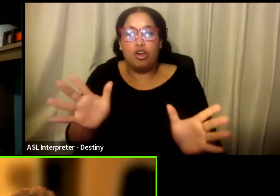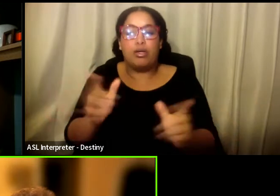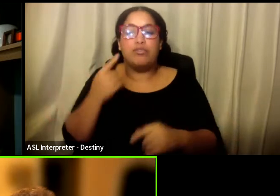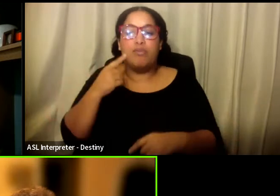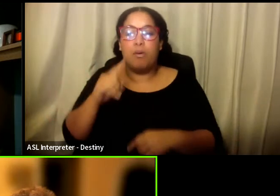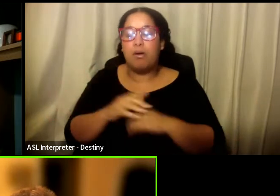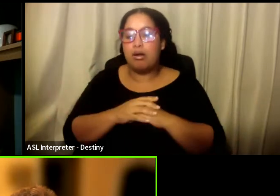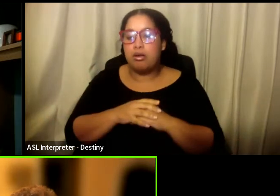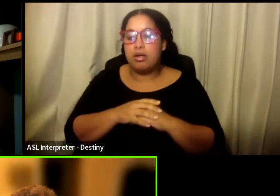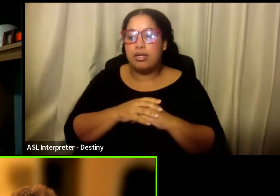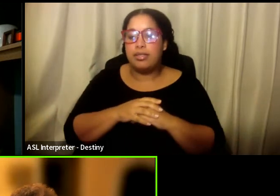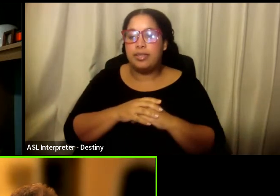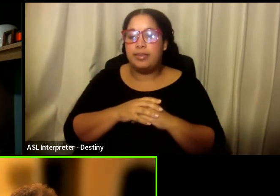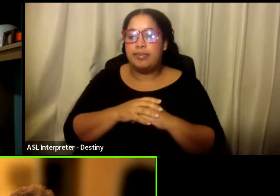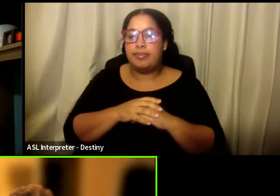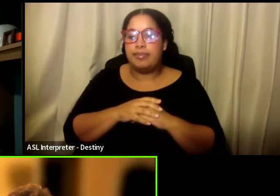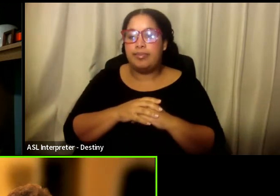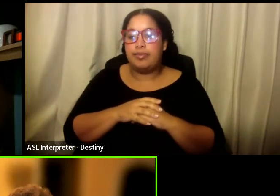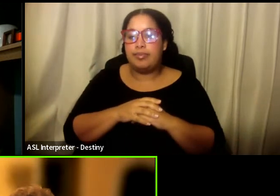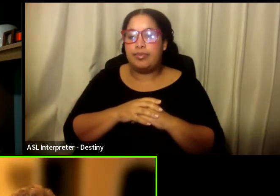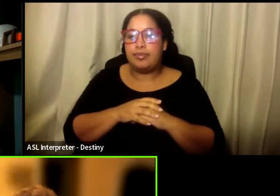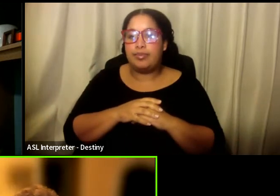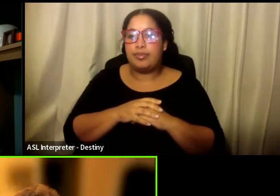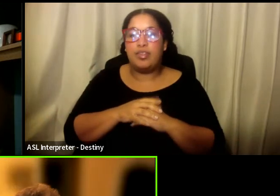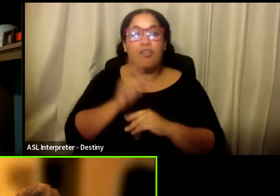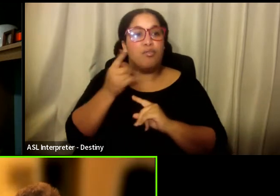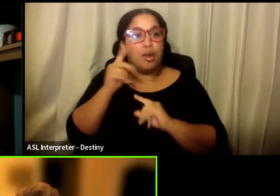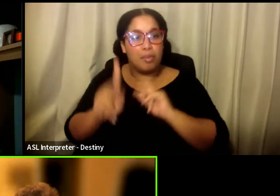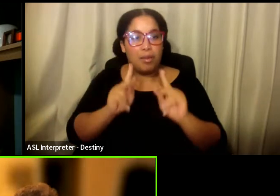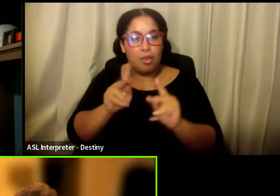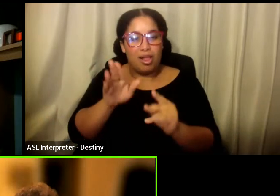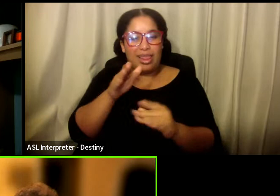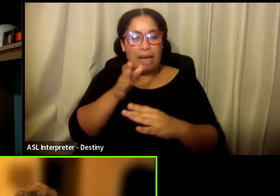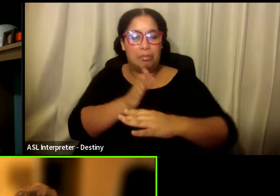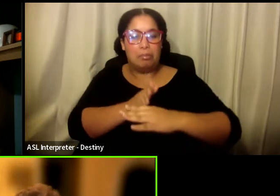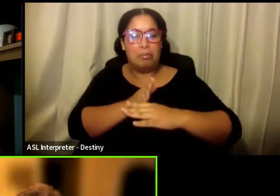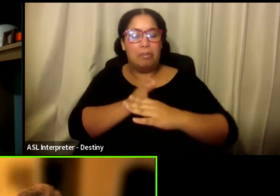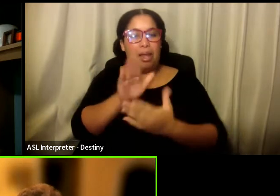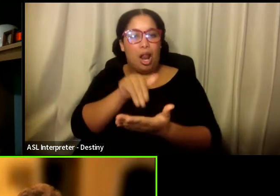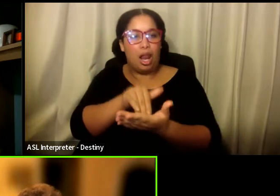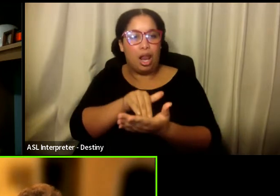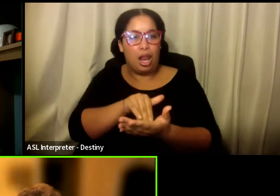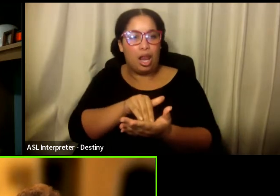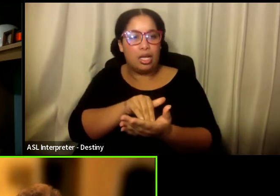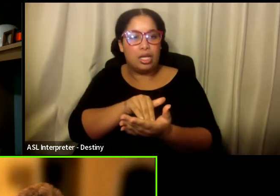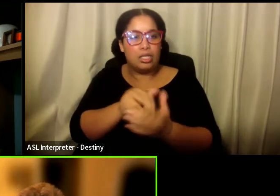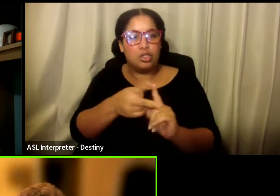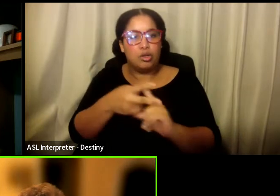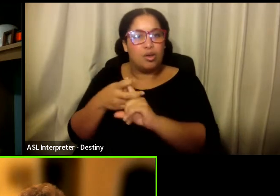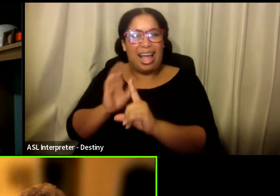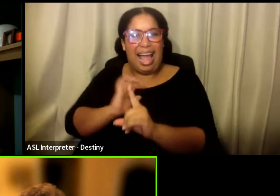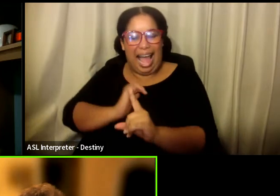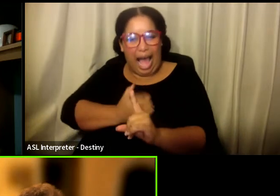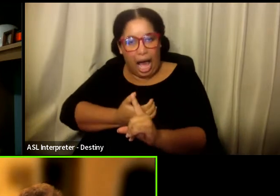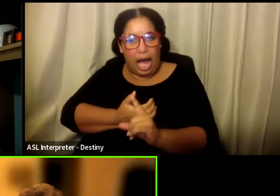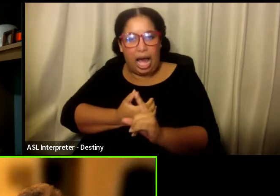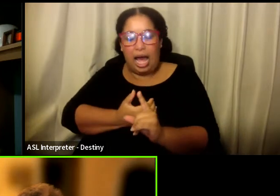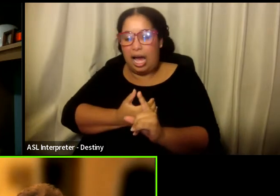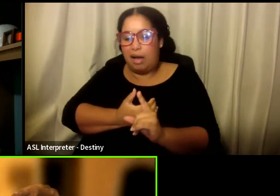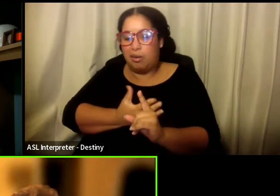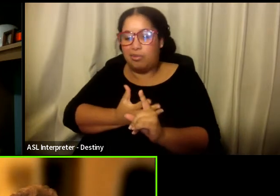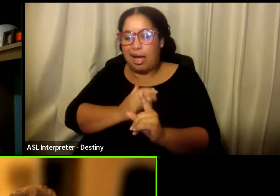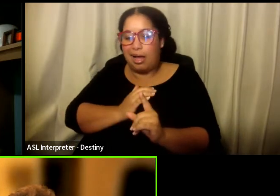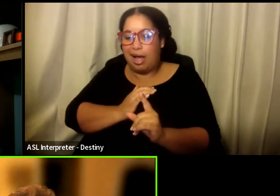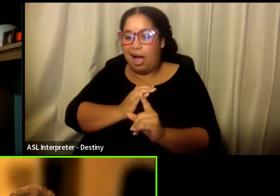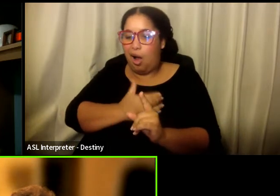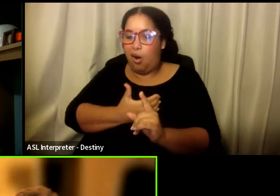especially, you know, in order to get the people in the middle, you know, I think it's our style. The medium is